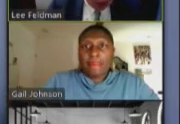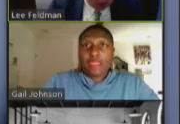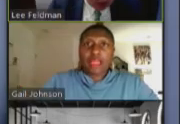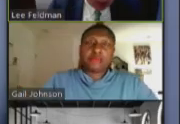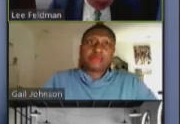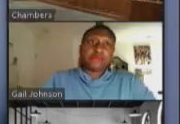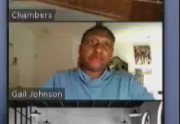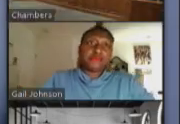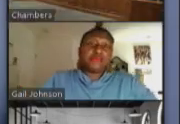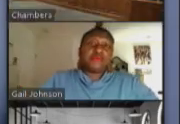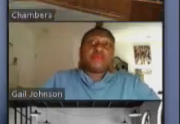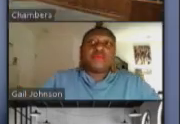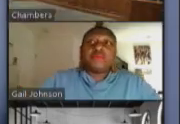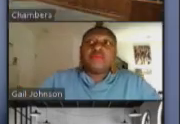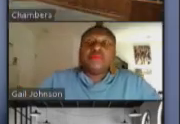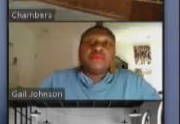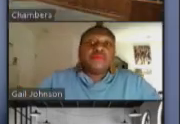builder extraordinaire Brittany McMullen.